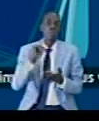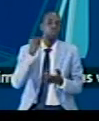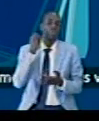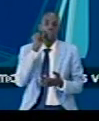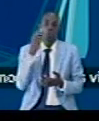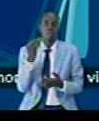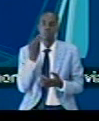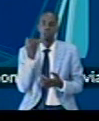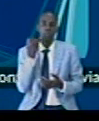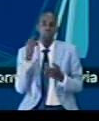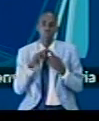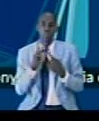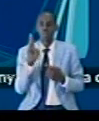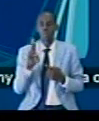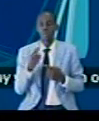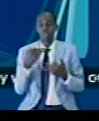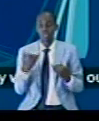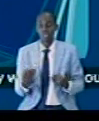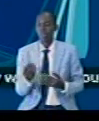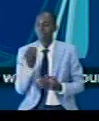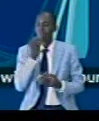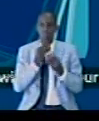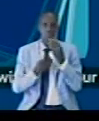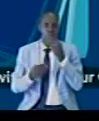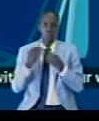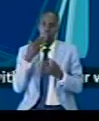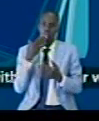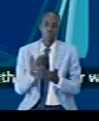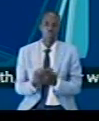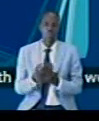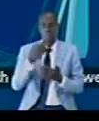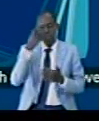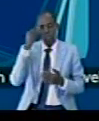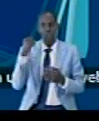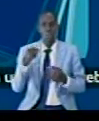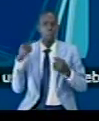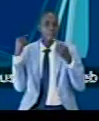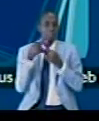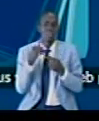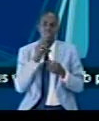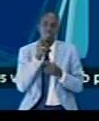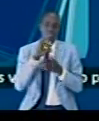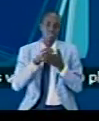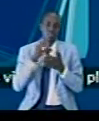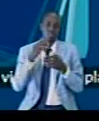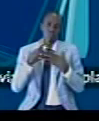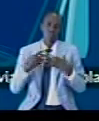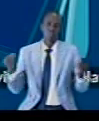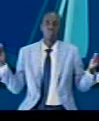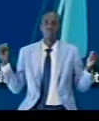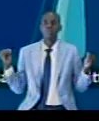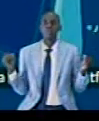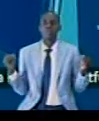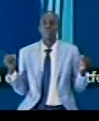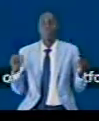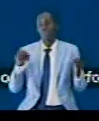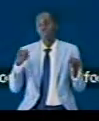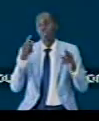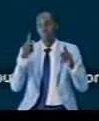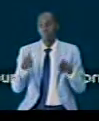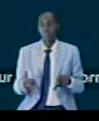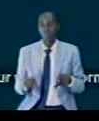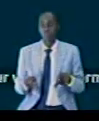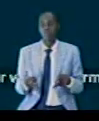well right now because the pain is gone and gone completely. On YouTube, Teresa